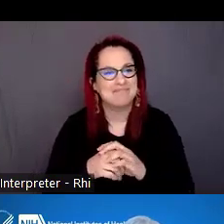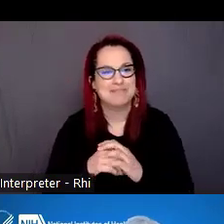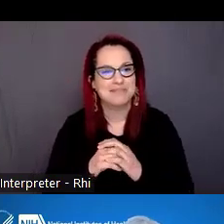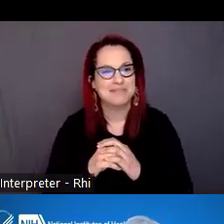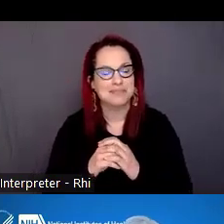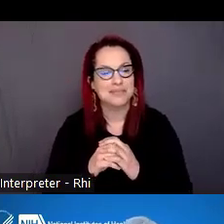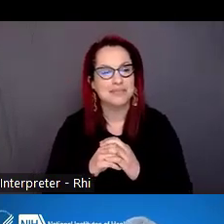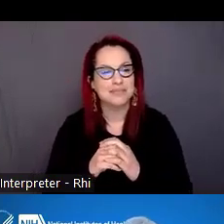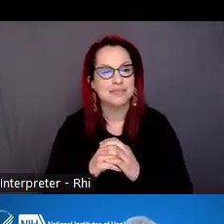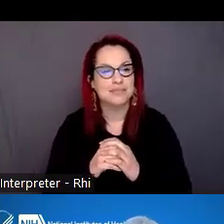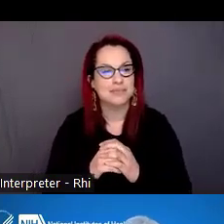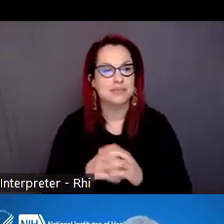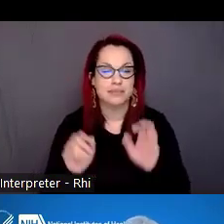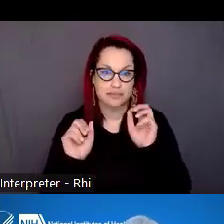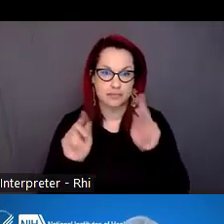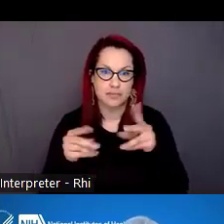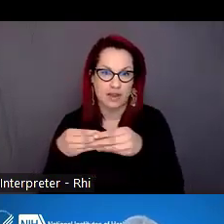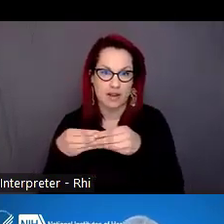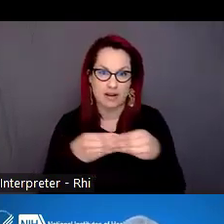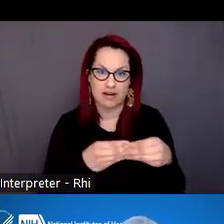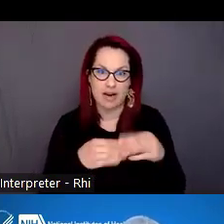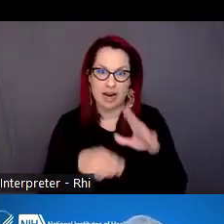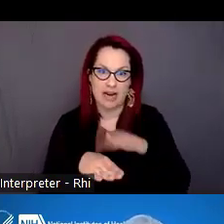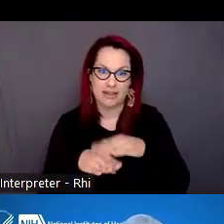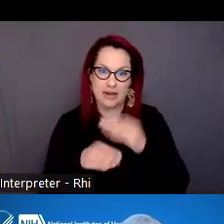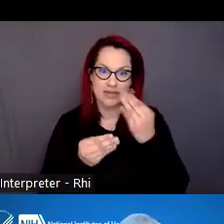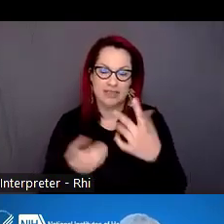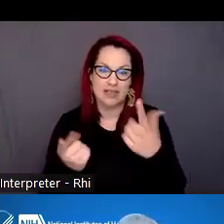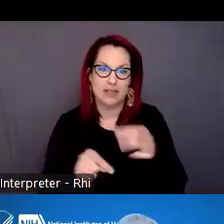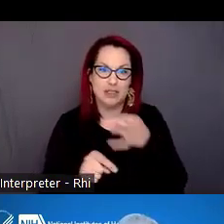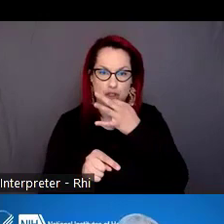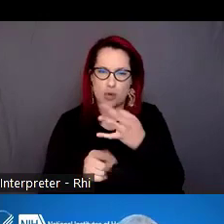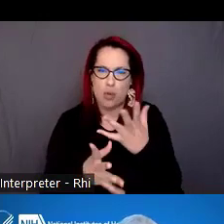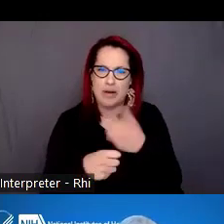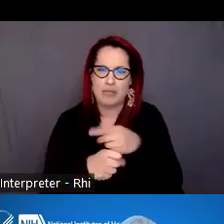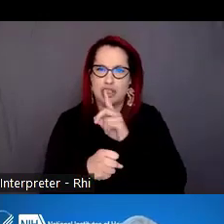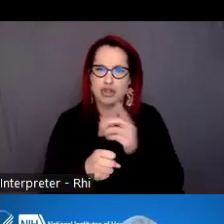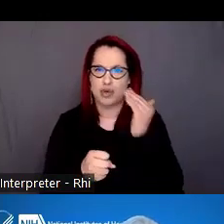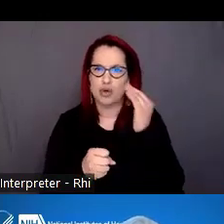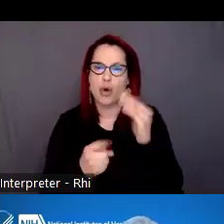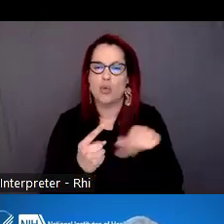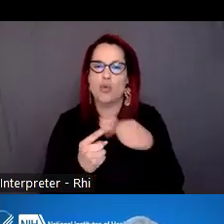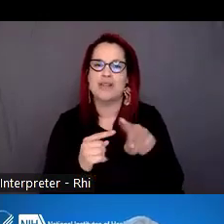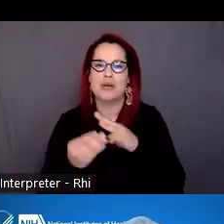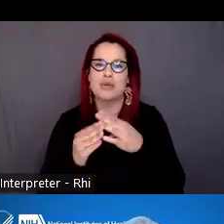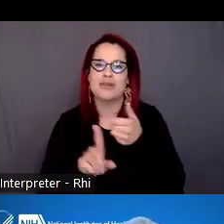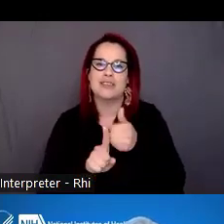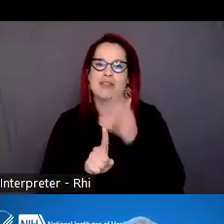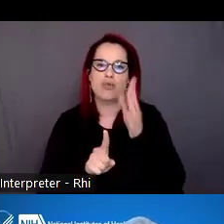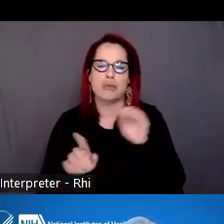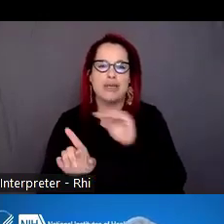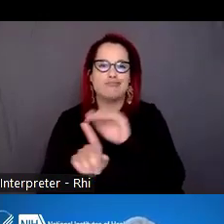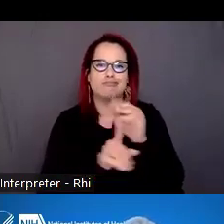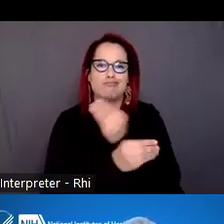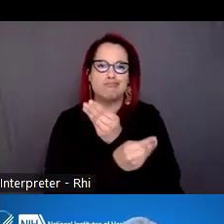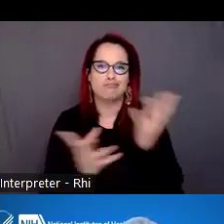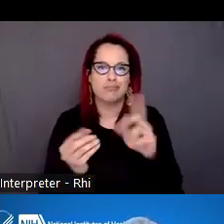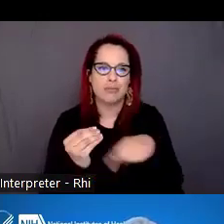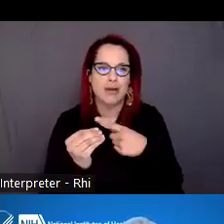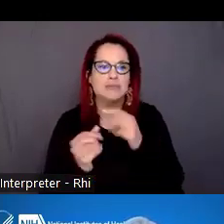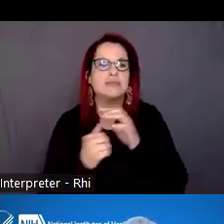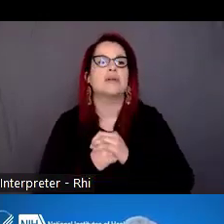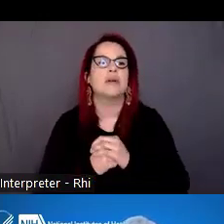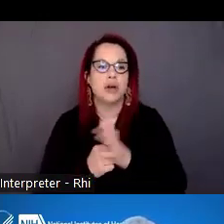Okay, so we have some guide notices that are upcoming. We just want you to know when the community is going to be alerted to what information. There's going to be a